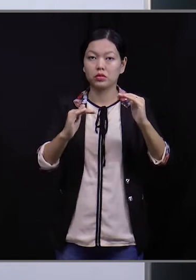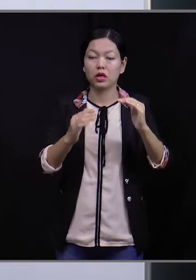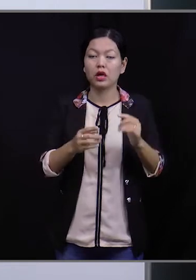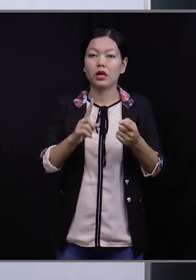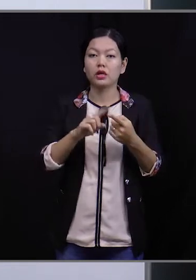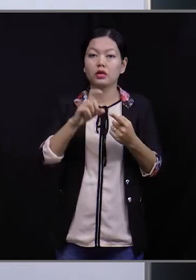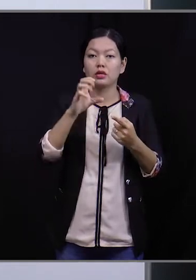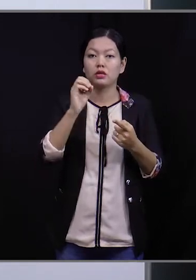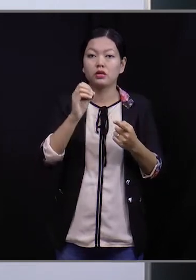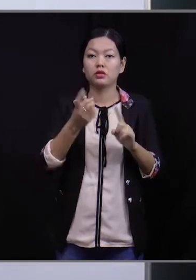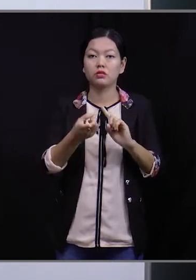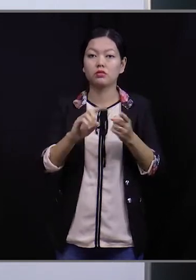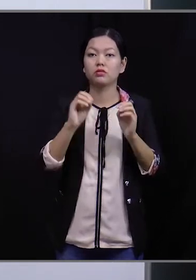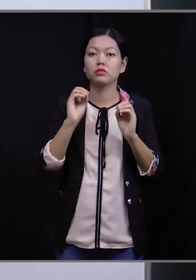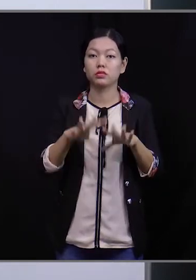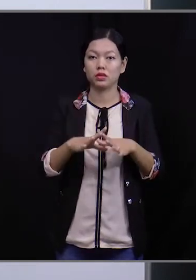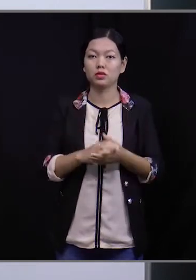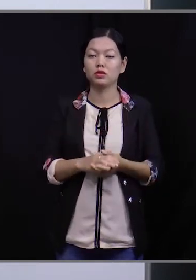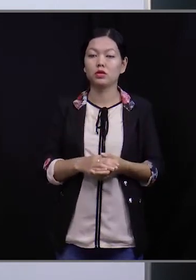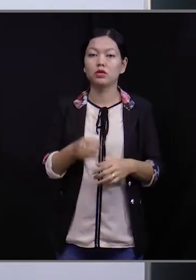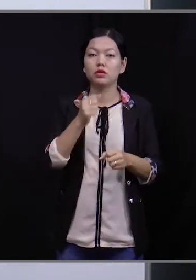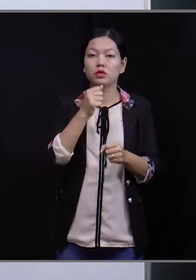economy. So government is there